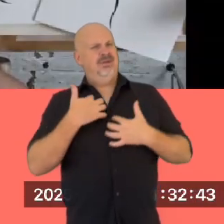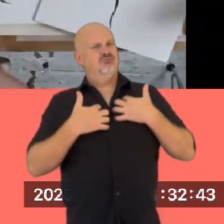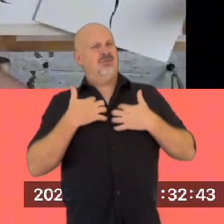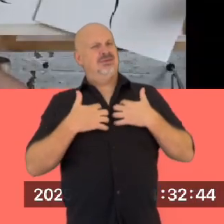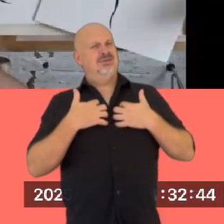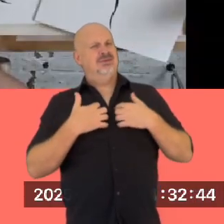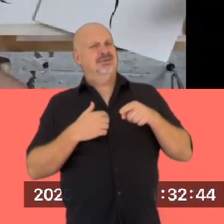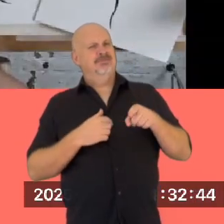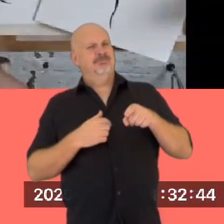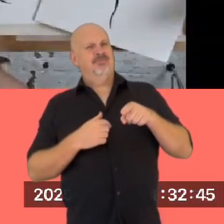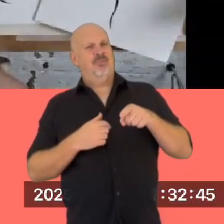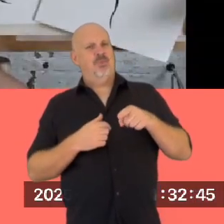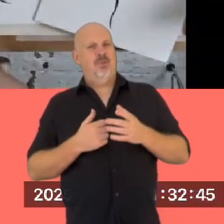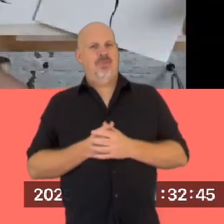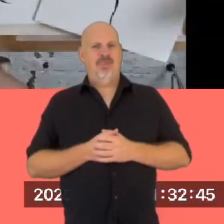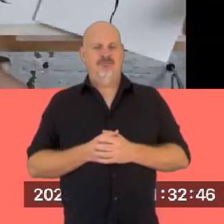interesting.